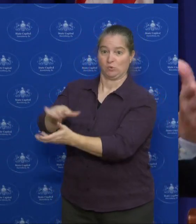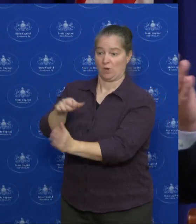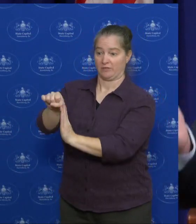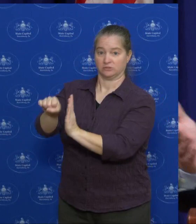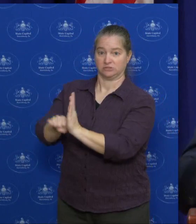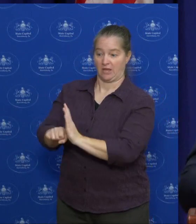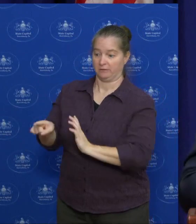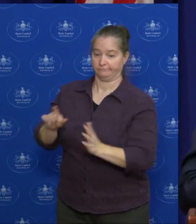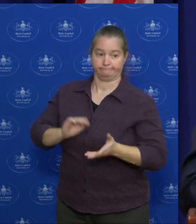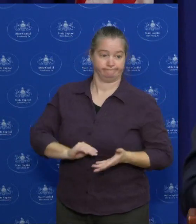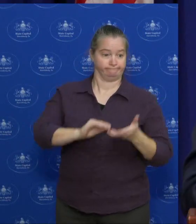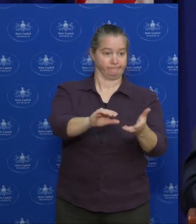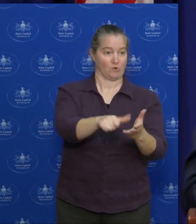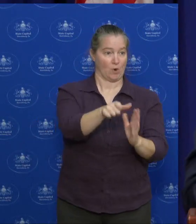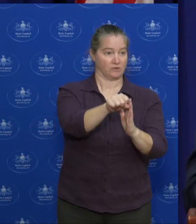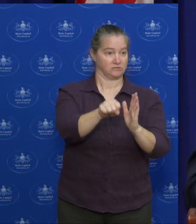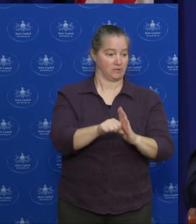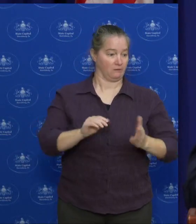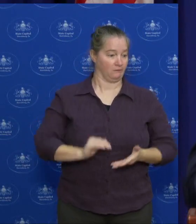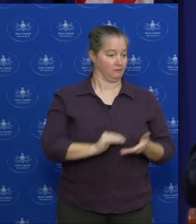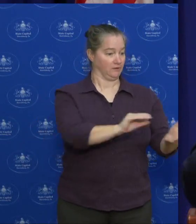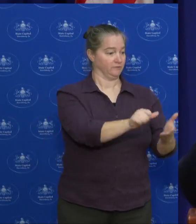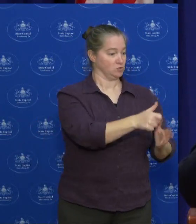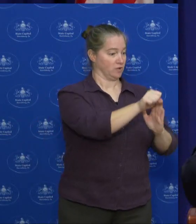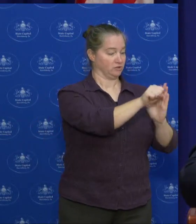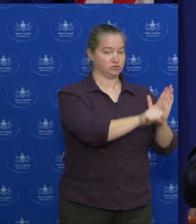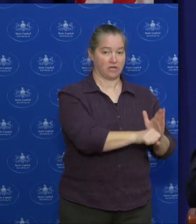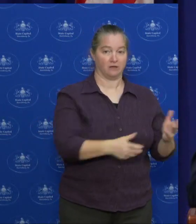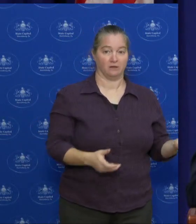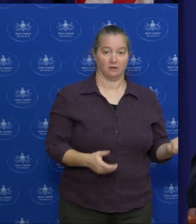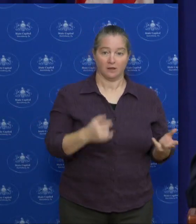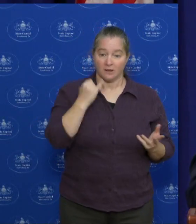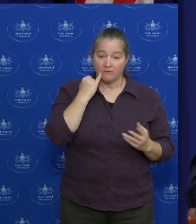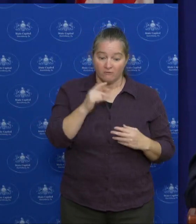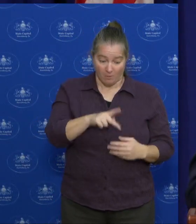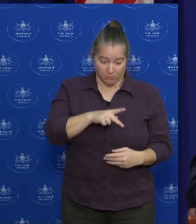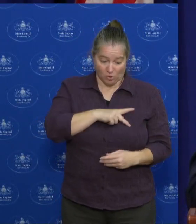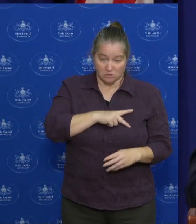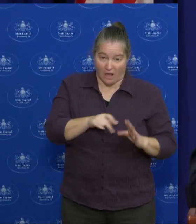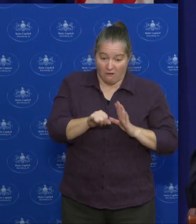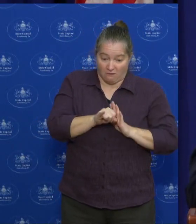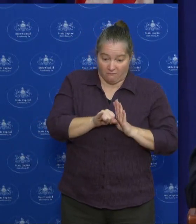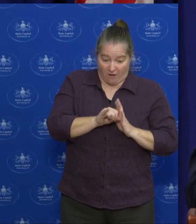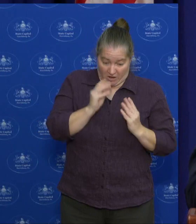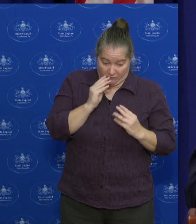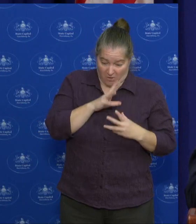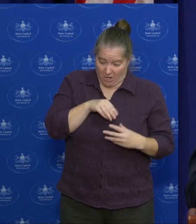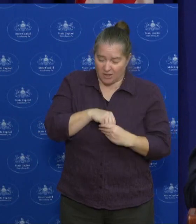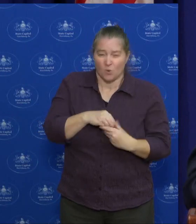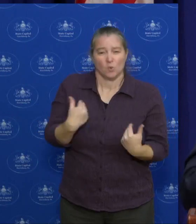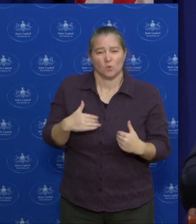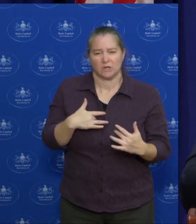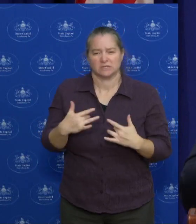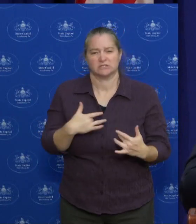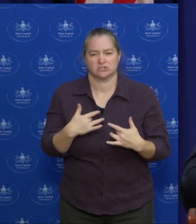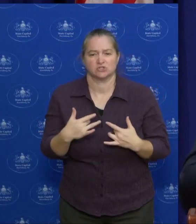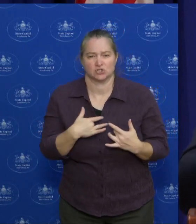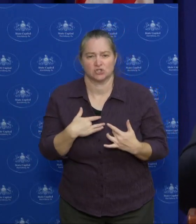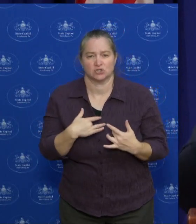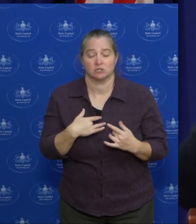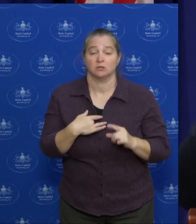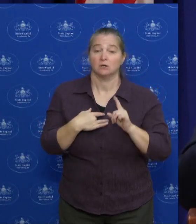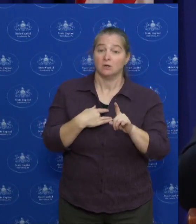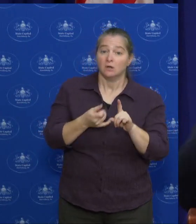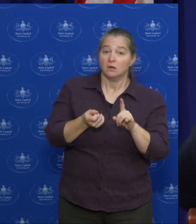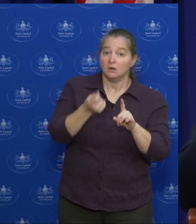these other mechanisms they're trying to construct. And if it includes personally identifiable information, that's a real concern. The real perversity